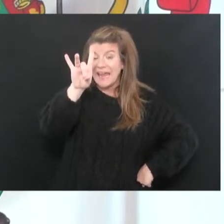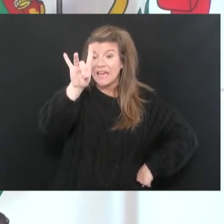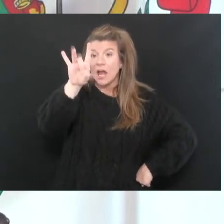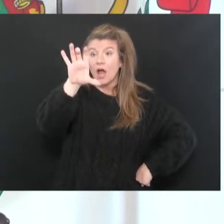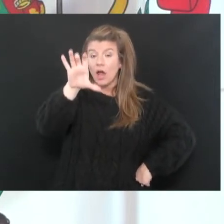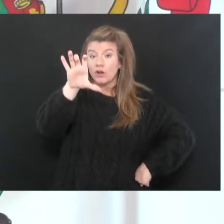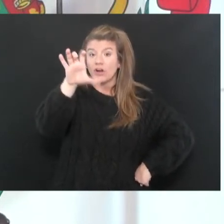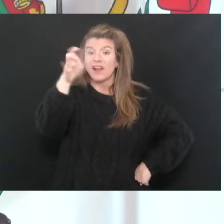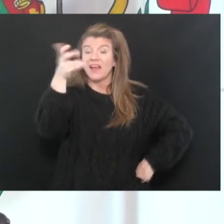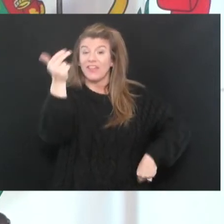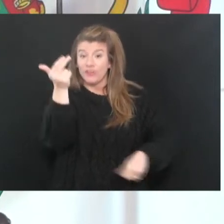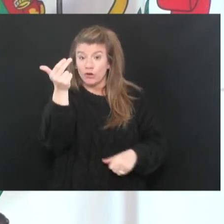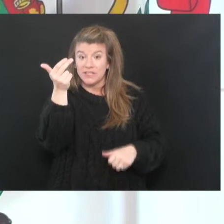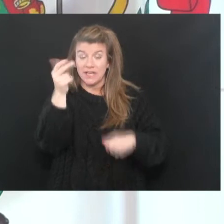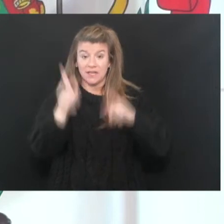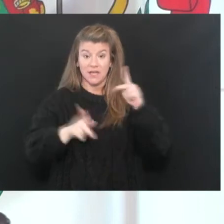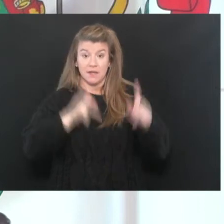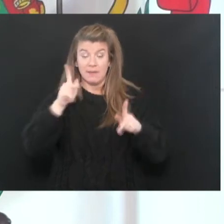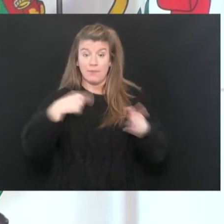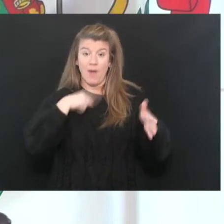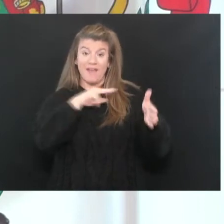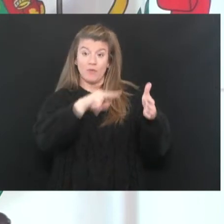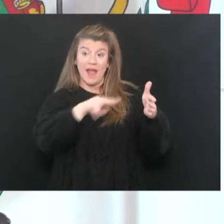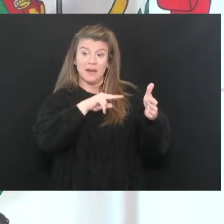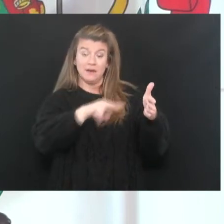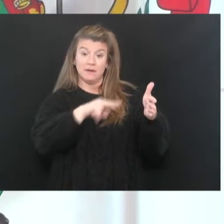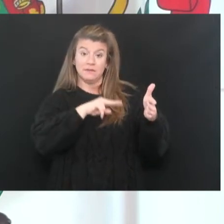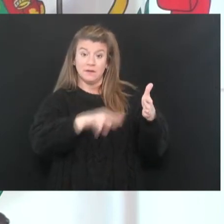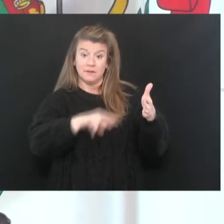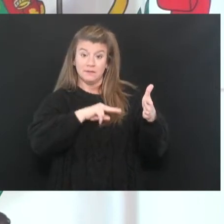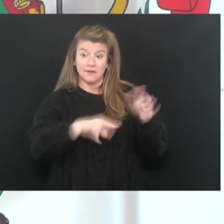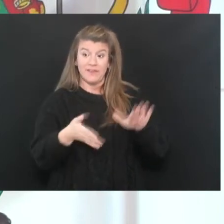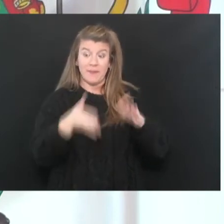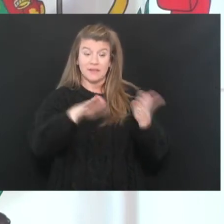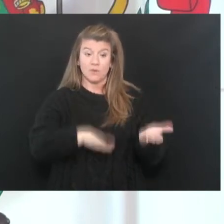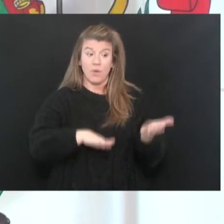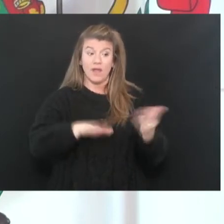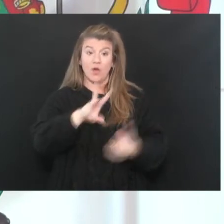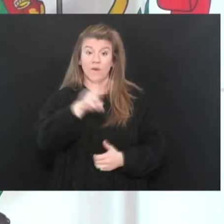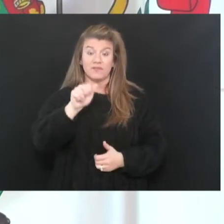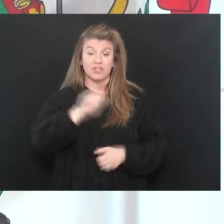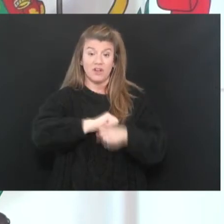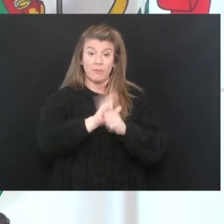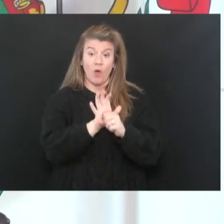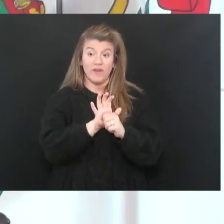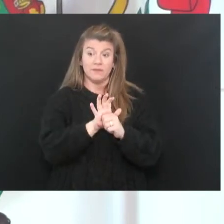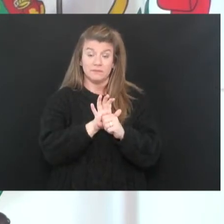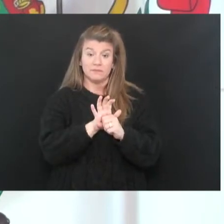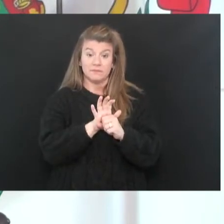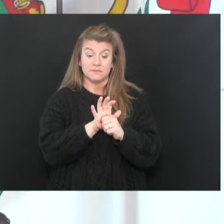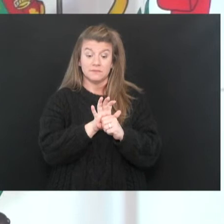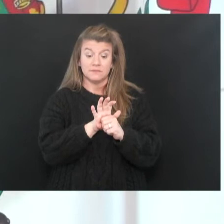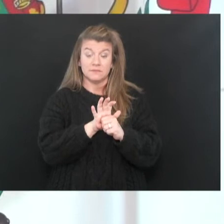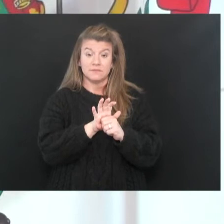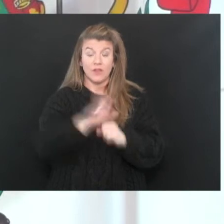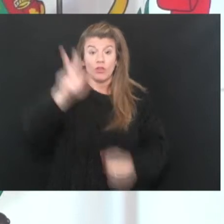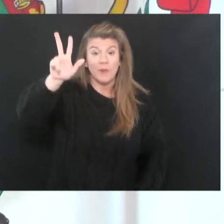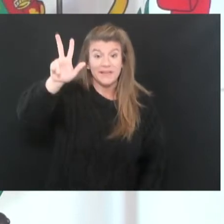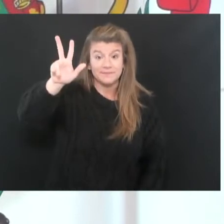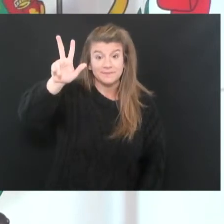2,813 people that I've read that have passed away in West Virginia from COVID.